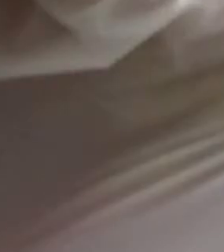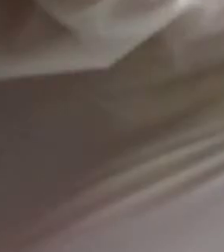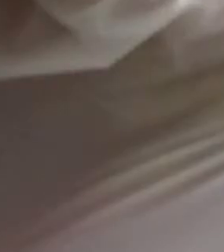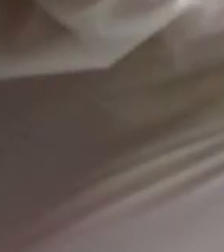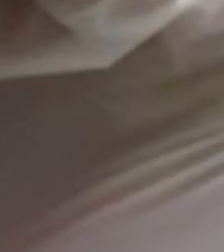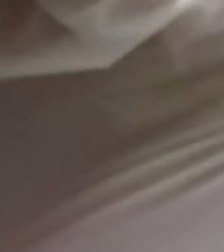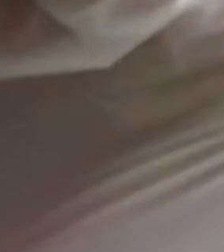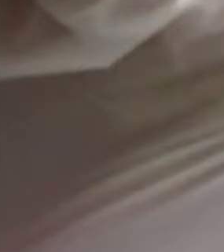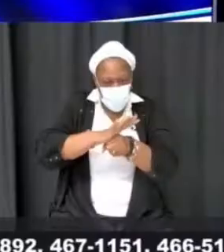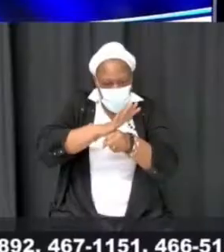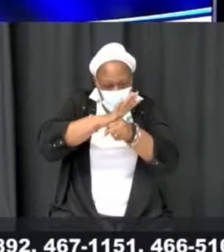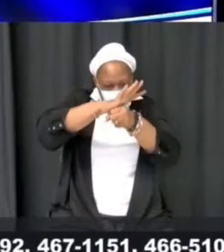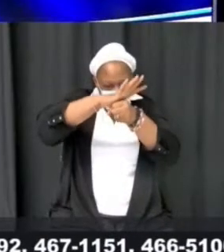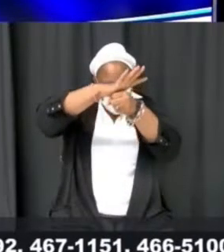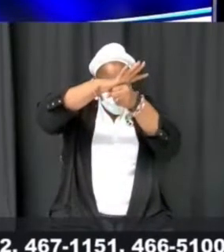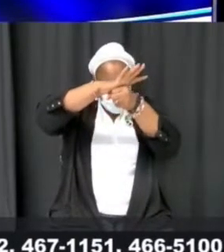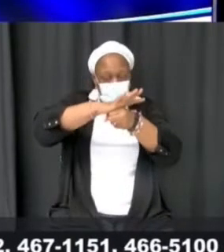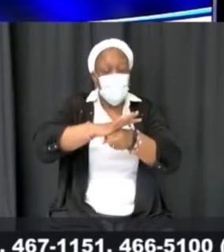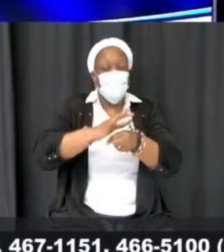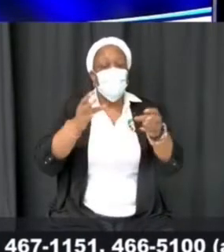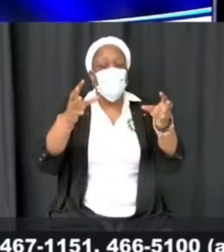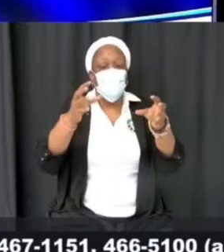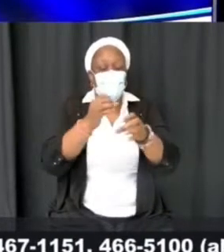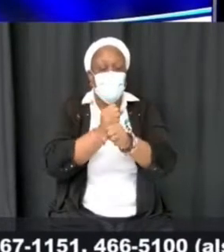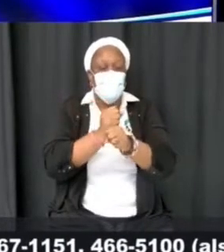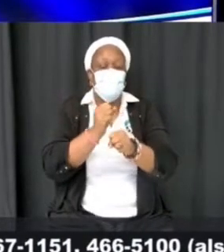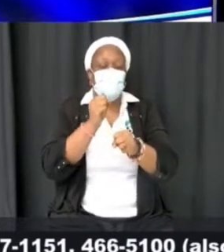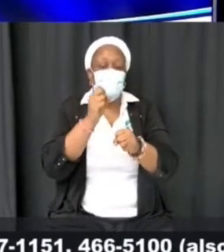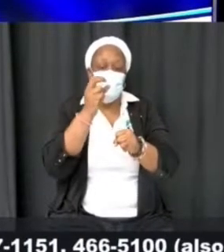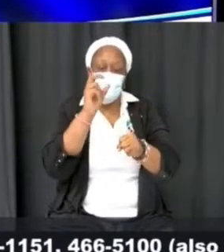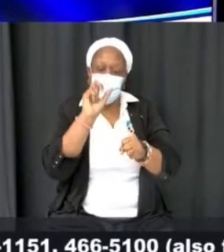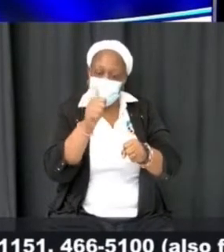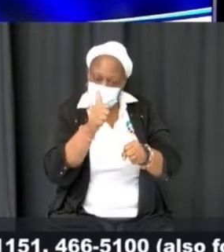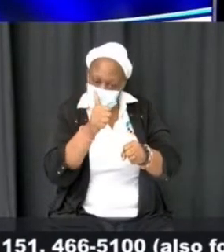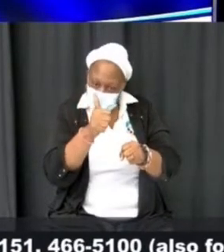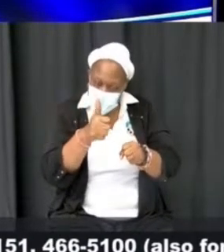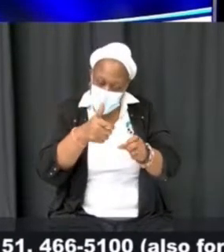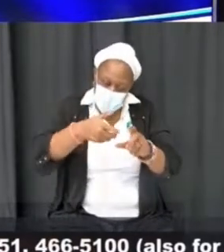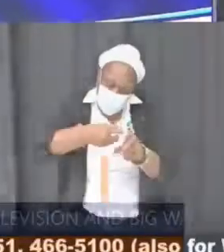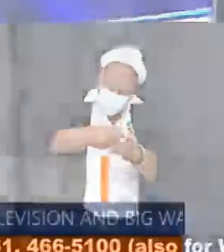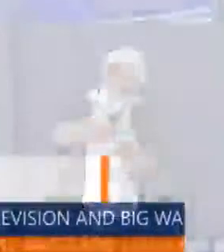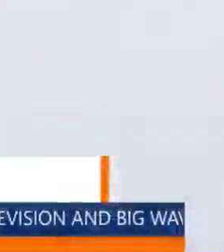doses have been discarded. And rumors about no contact tracing debunked.